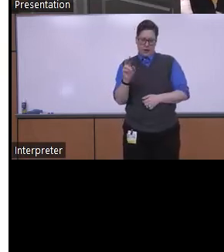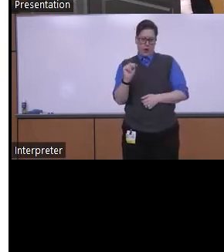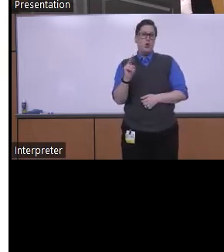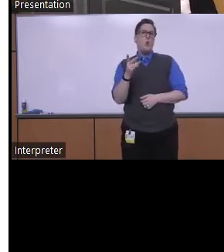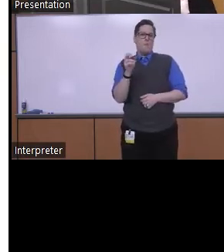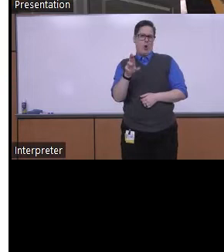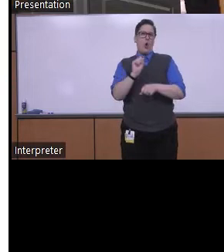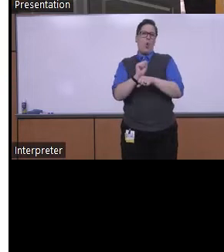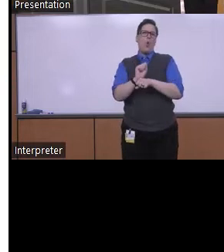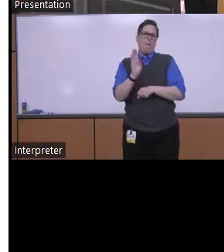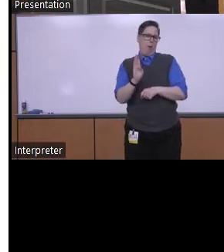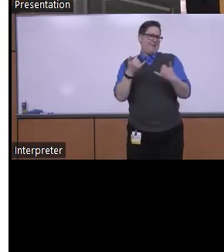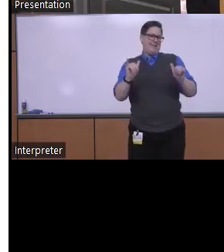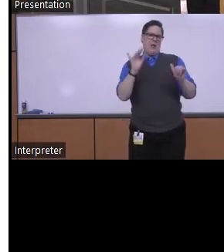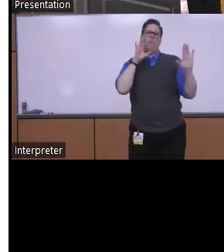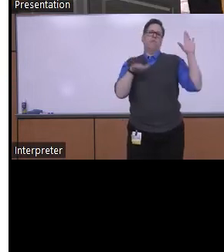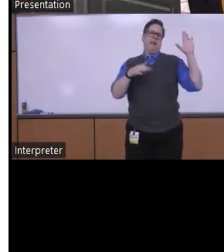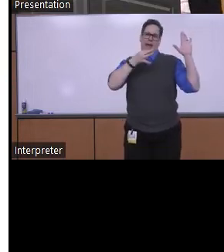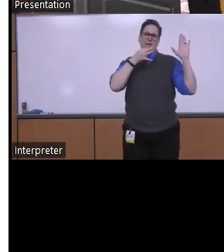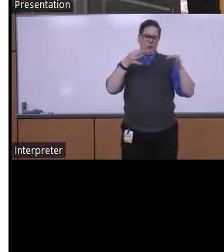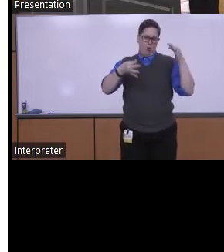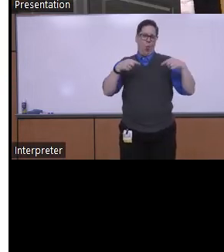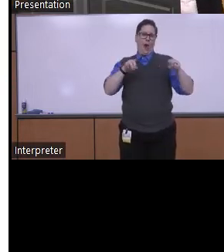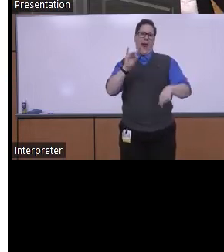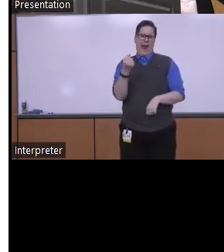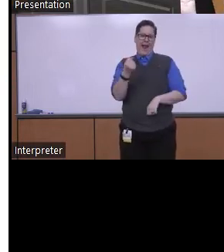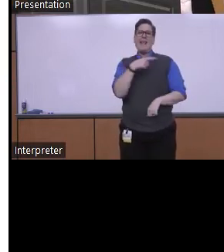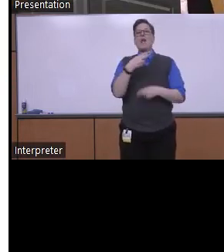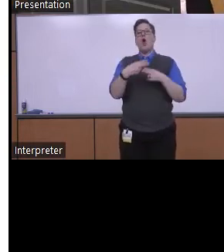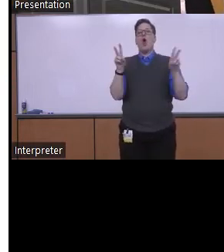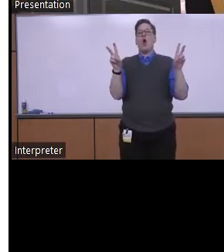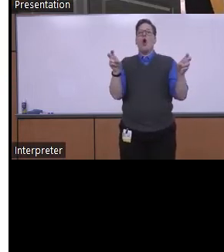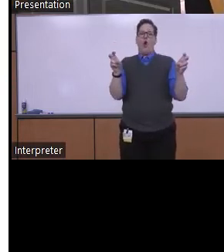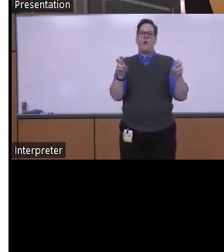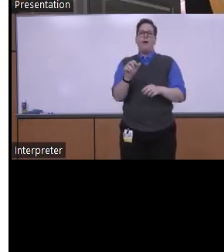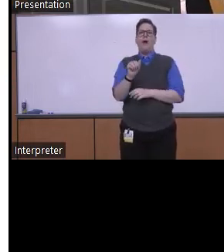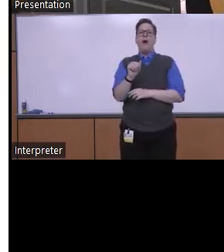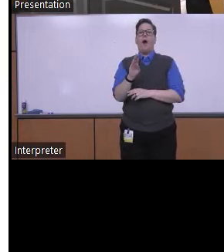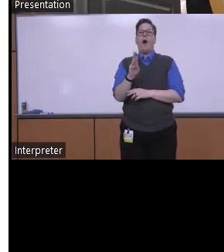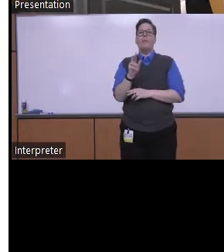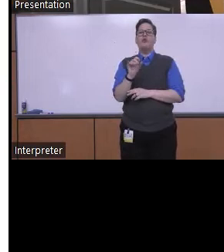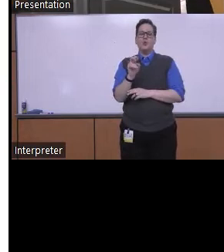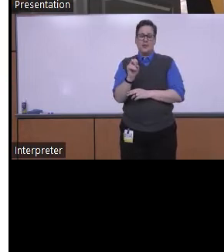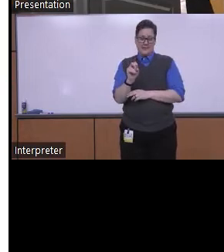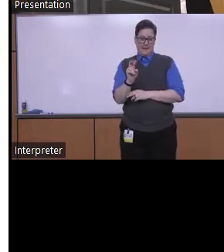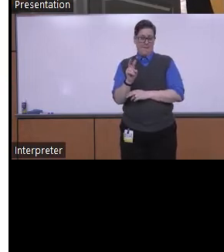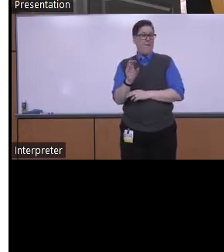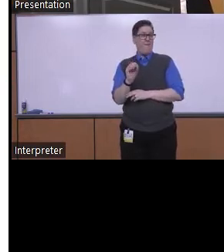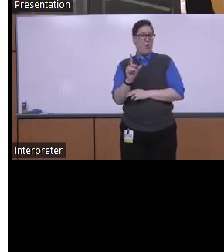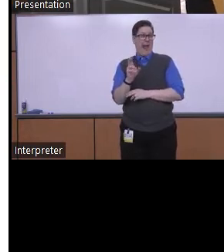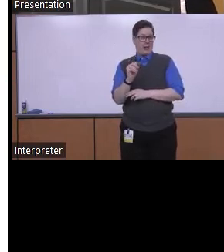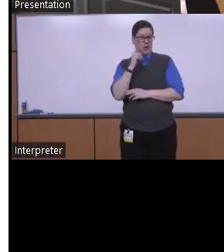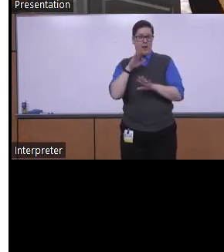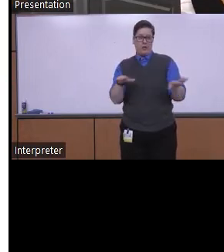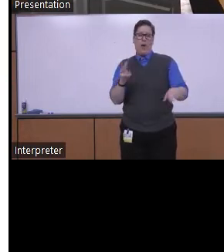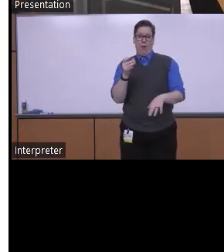in Boston, he still gives expert testimonies in his mid-80s. He termed this the abusification of child welfare.